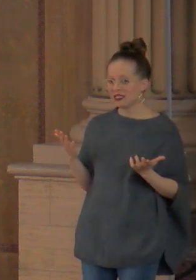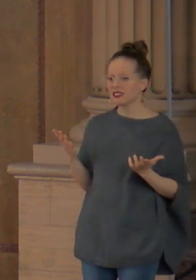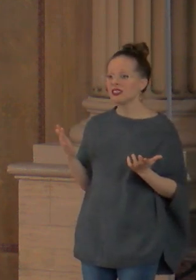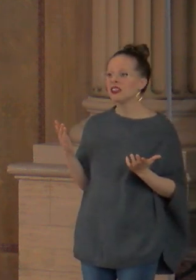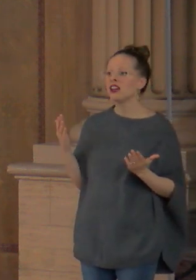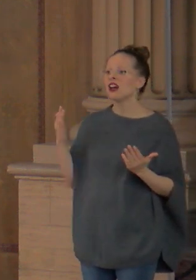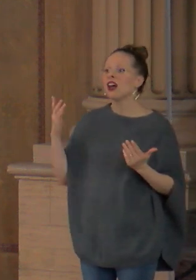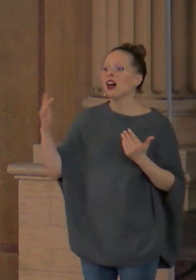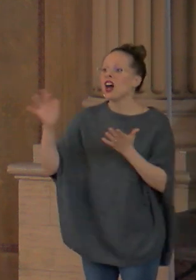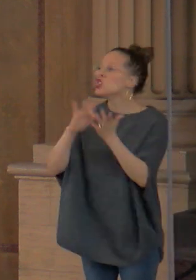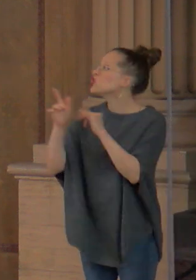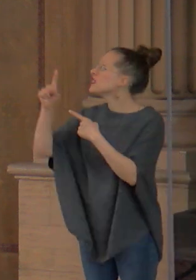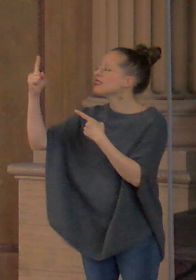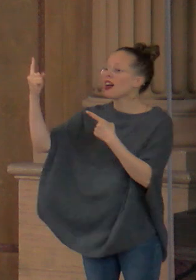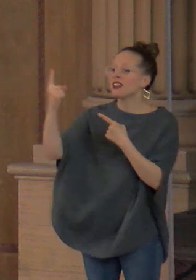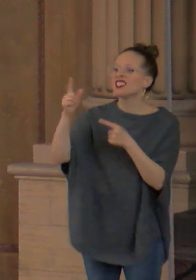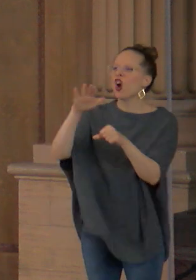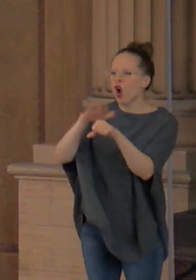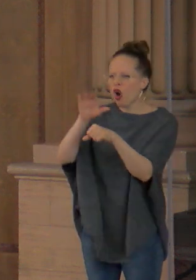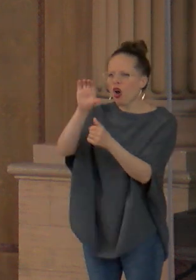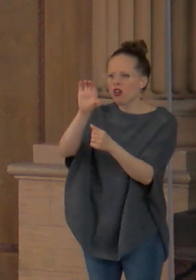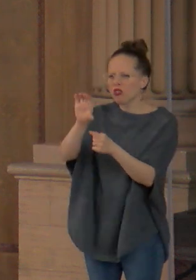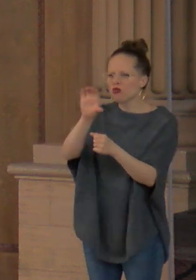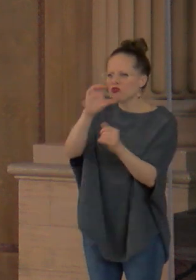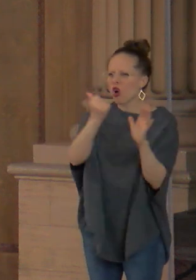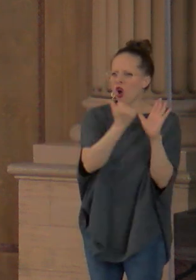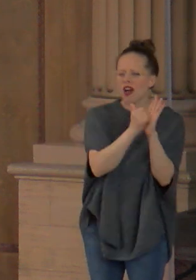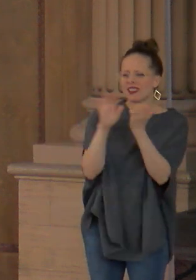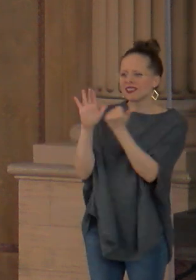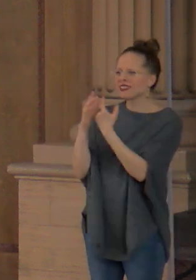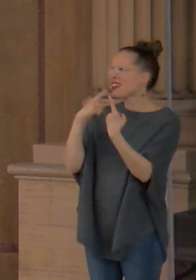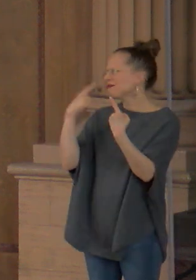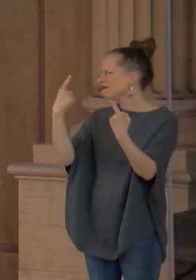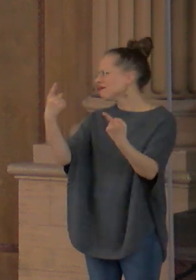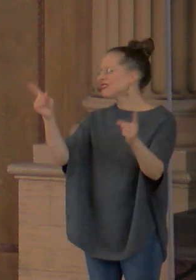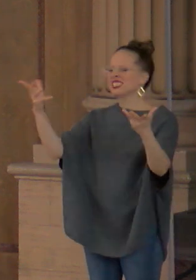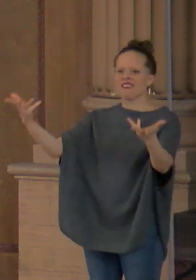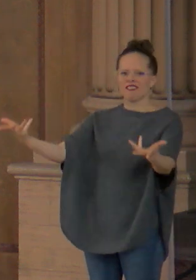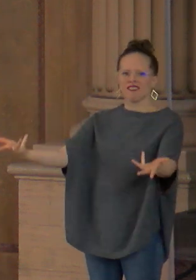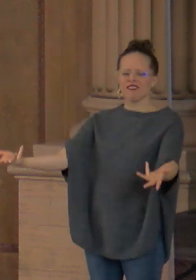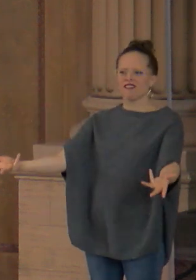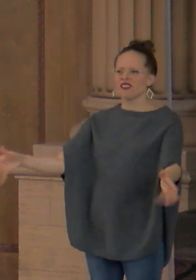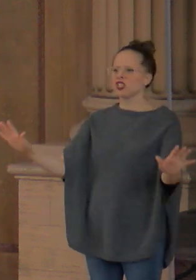he cried it's finished. He atoned that's done.